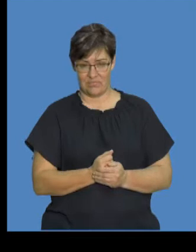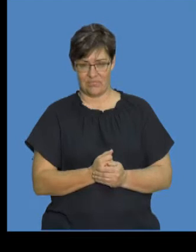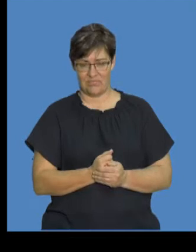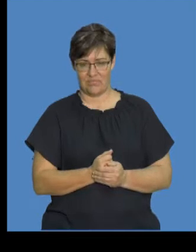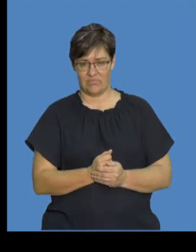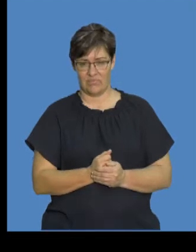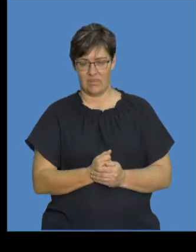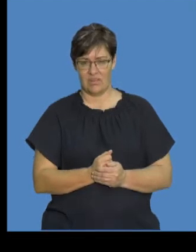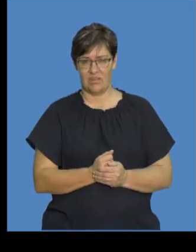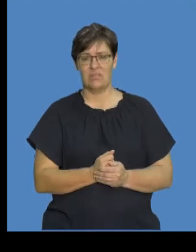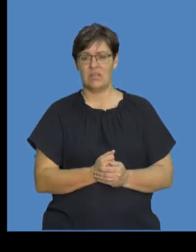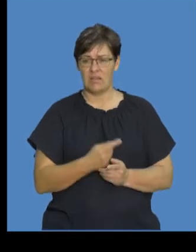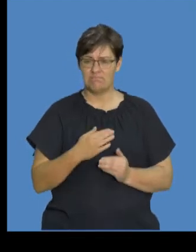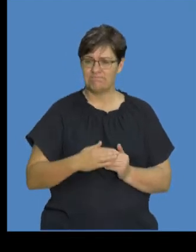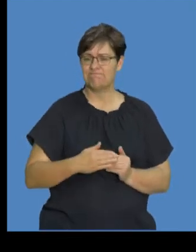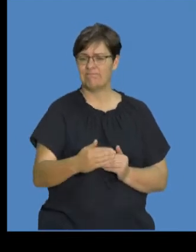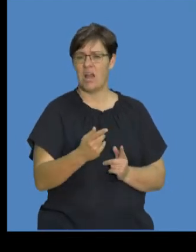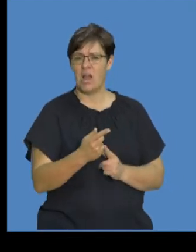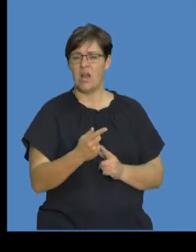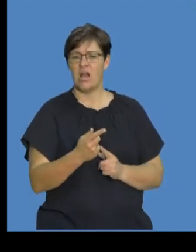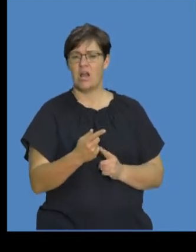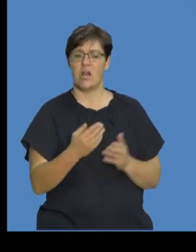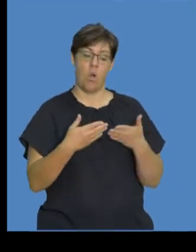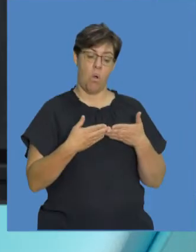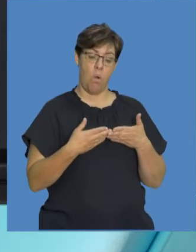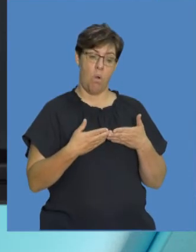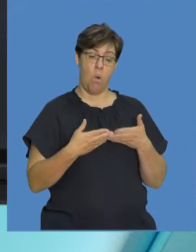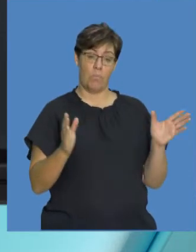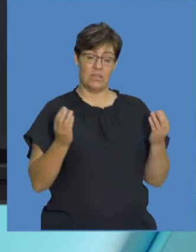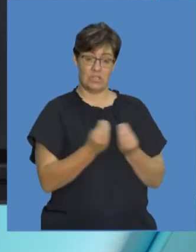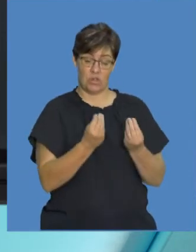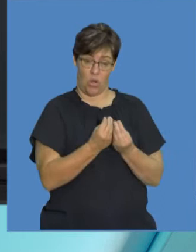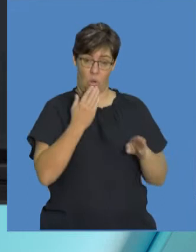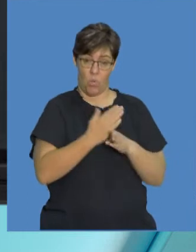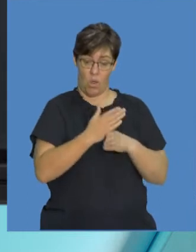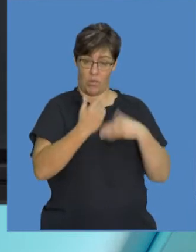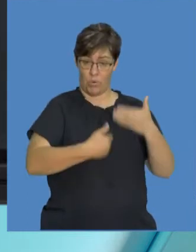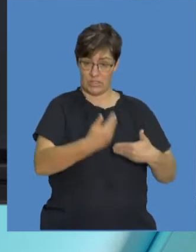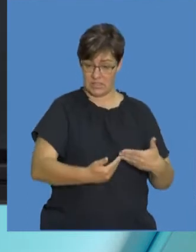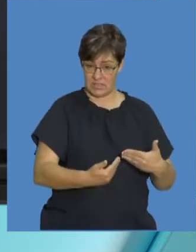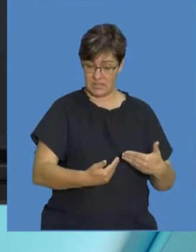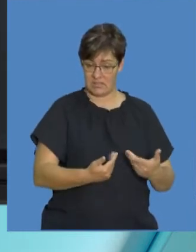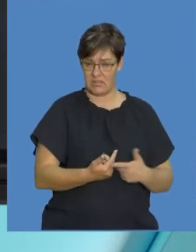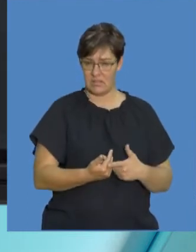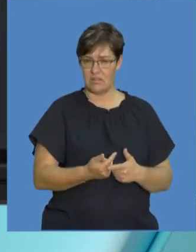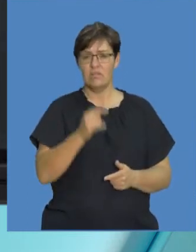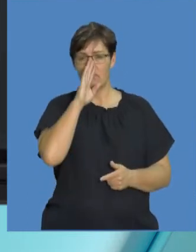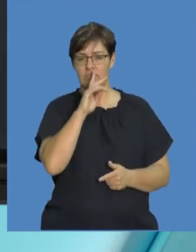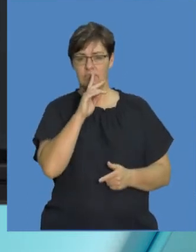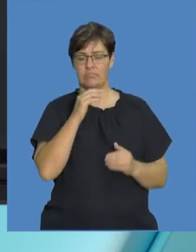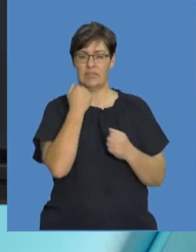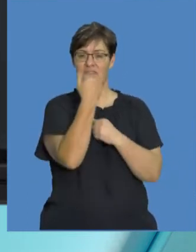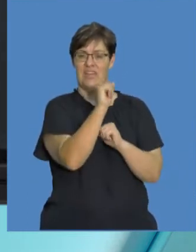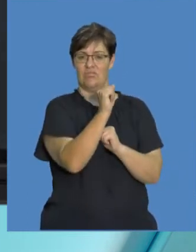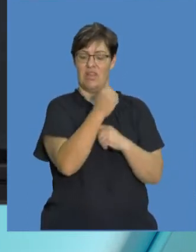you through this here, once again, when we talk about the opening stock of work in process, we mentioned when we walk into a